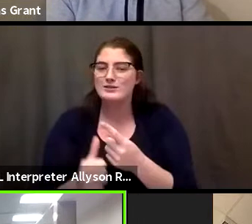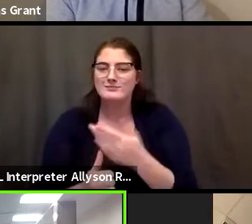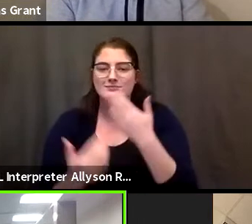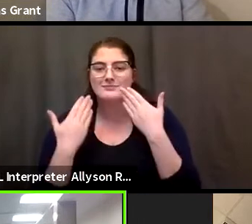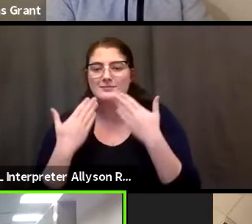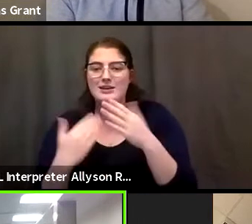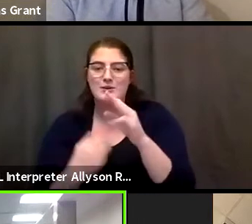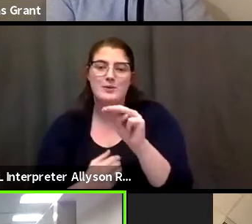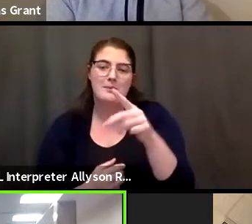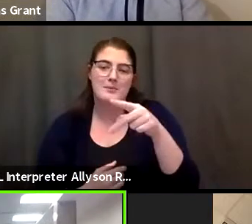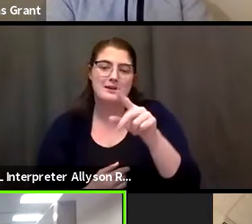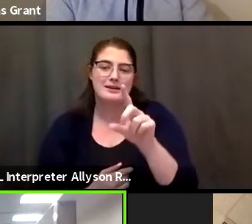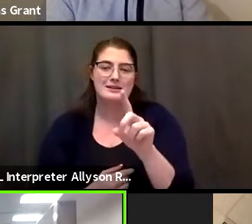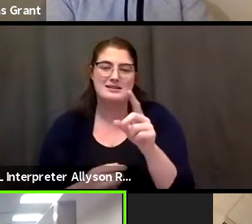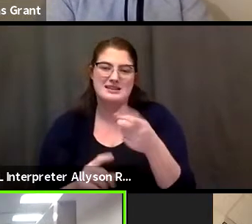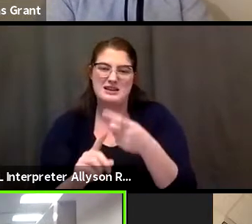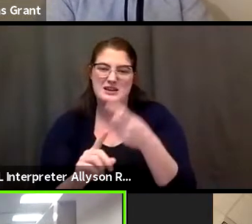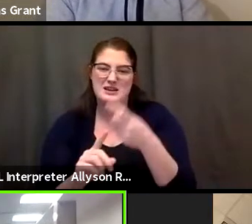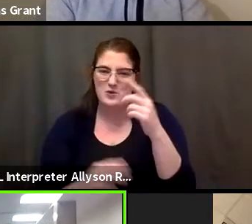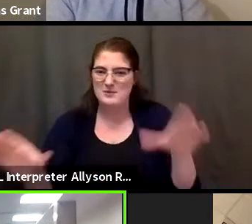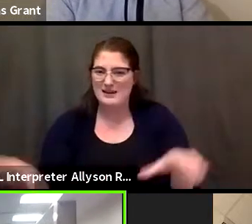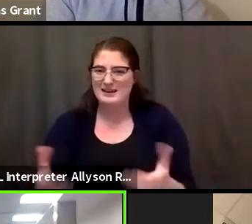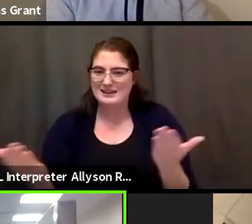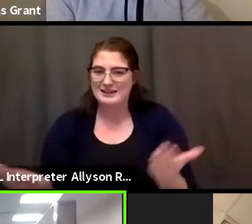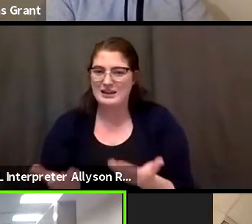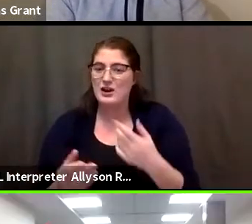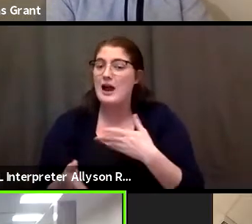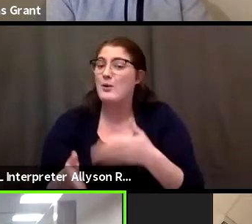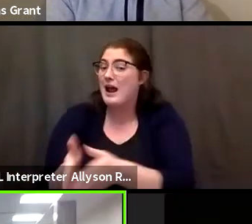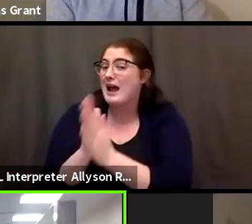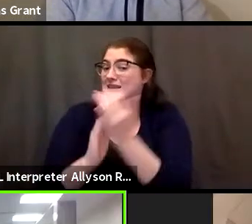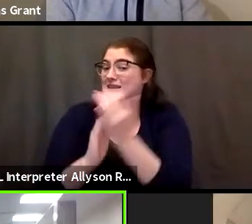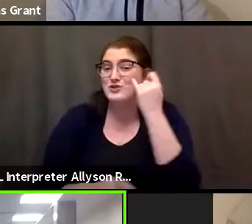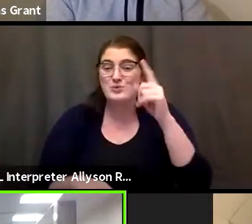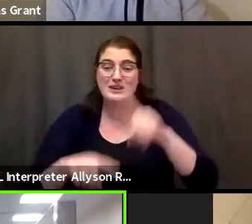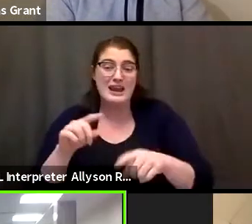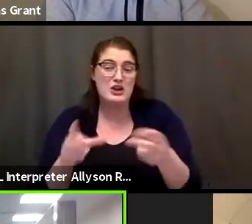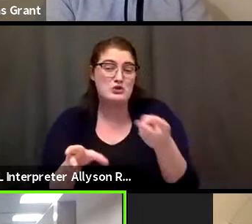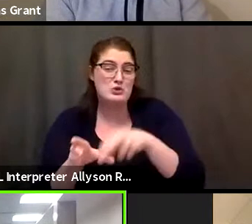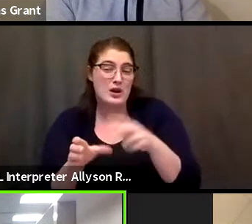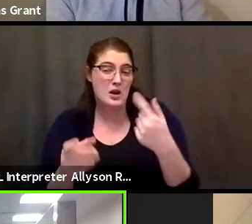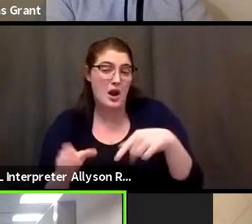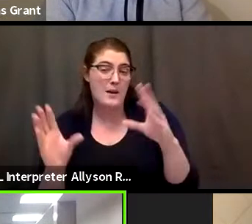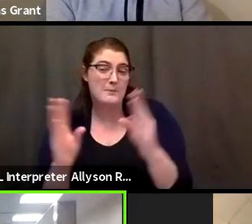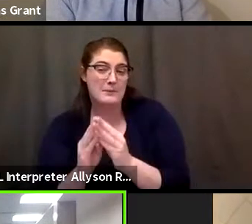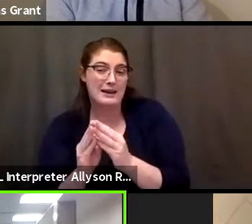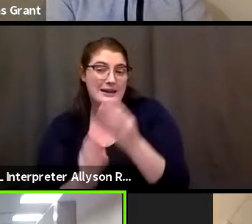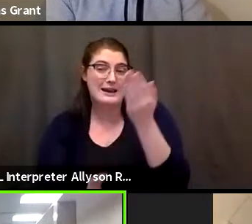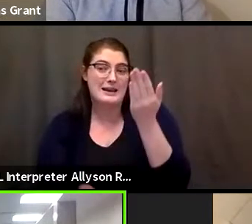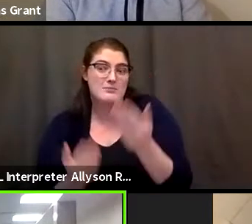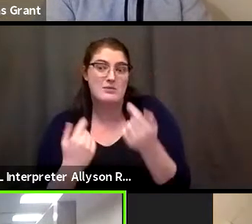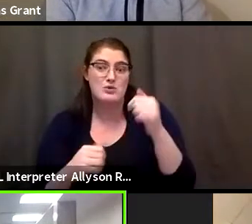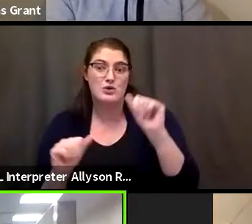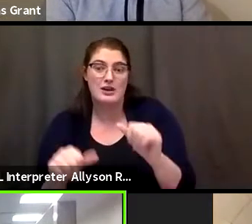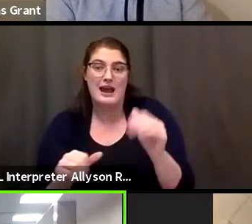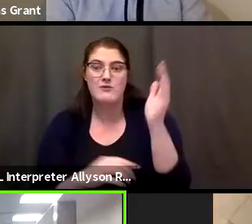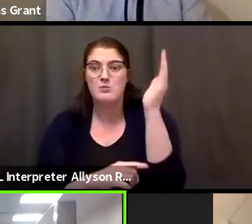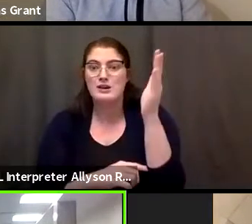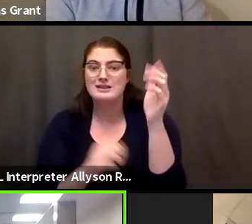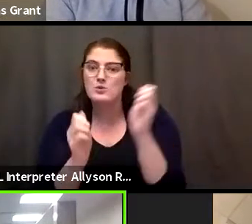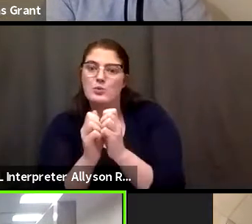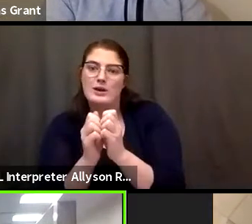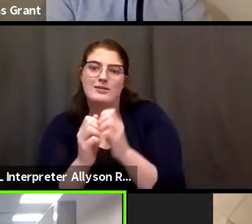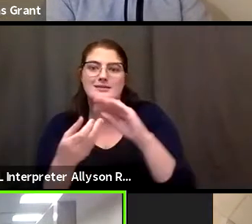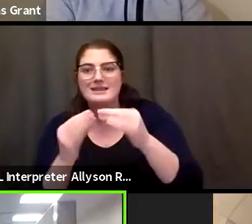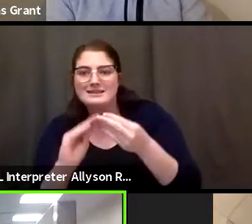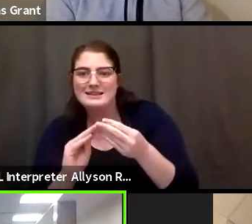for being here. I would ask, if you aren't able to make it, if you could just have a presentation with statistics emailed to us so that we can at least